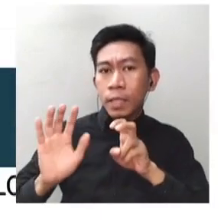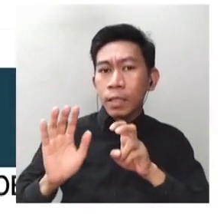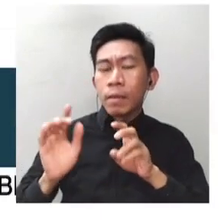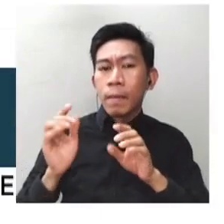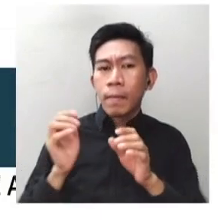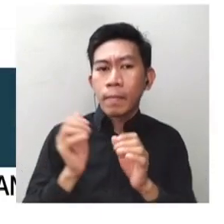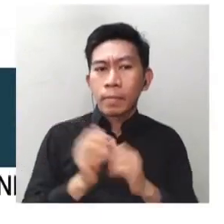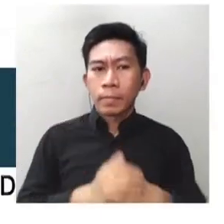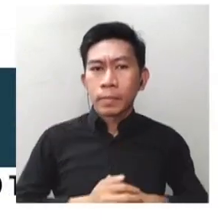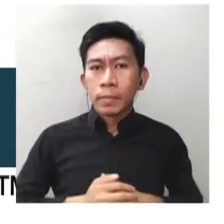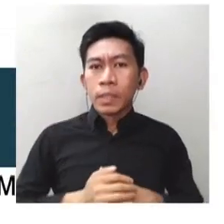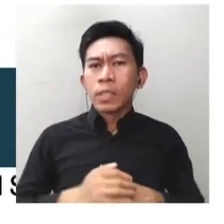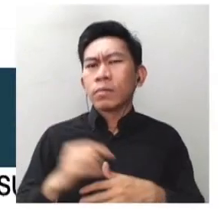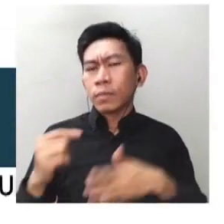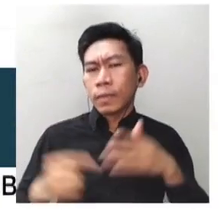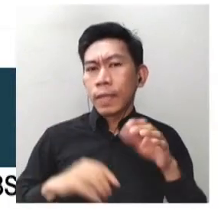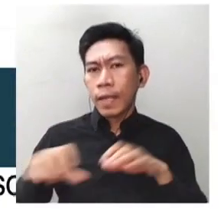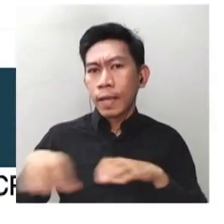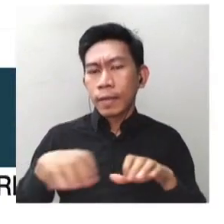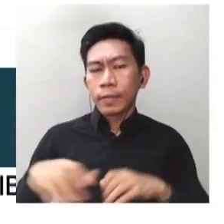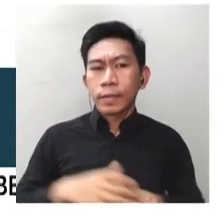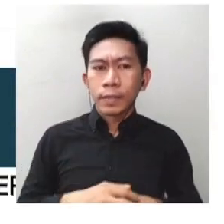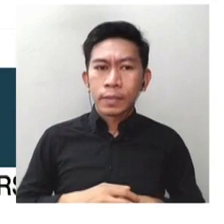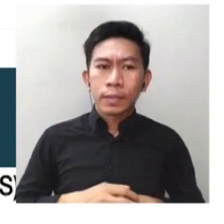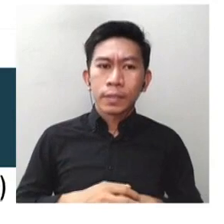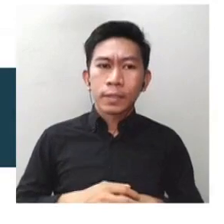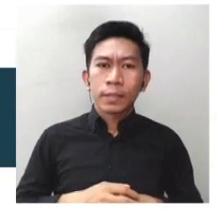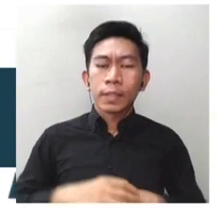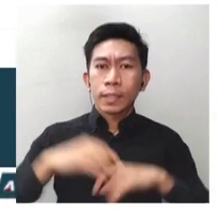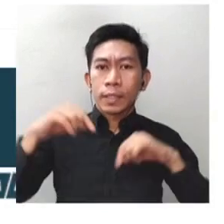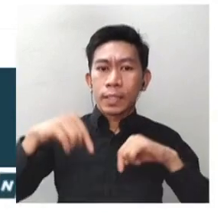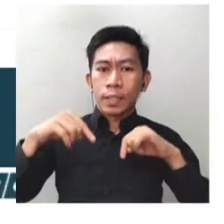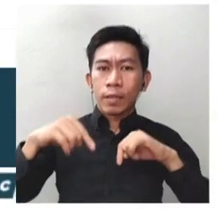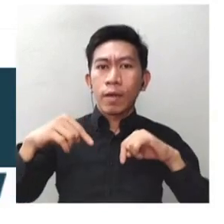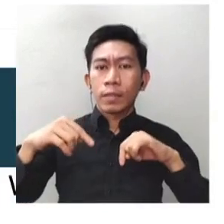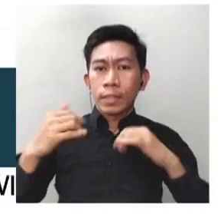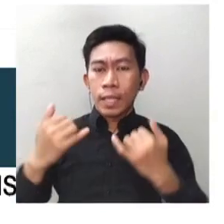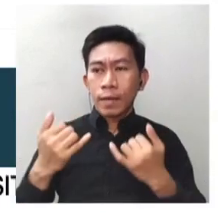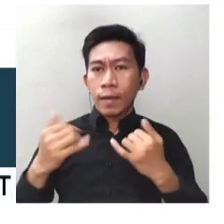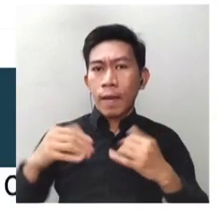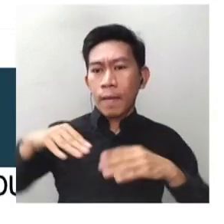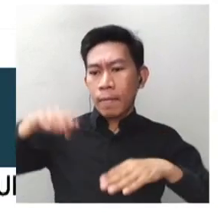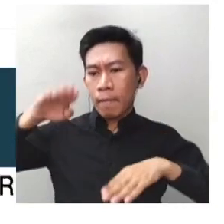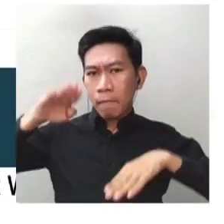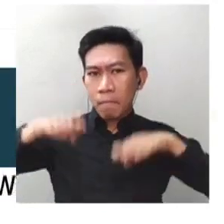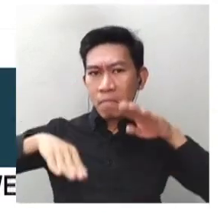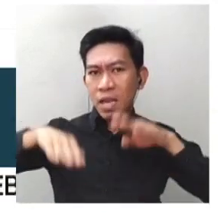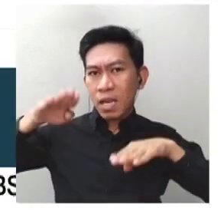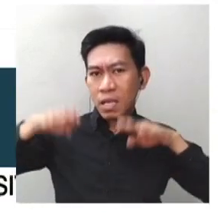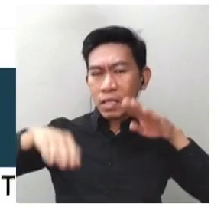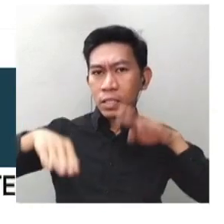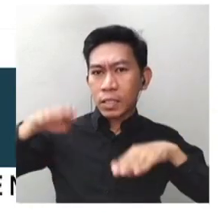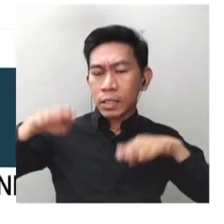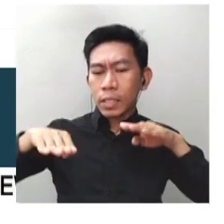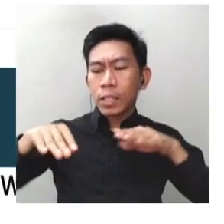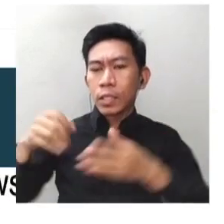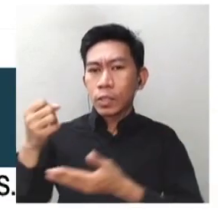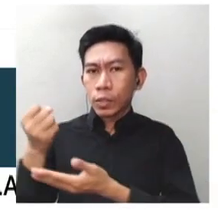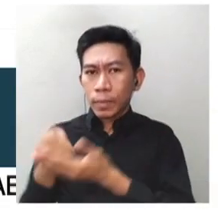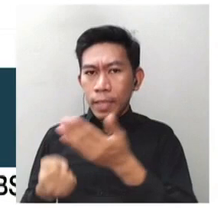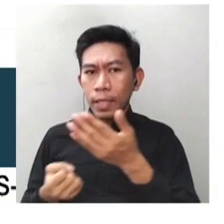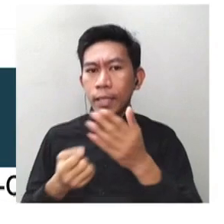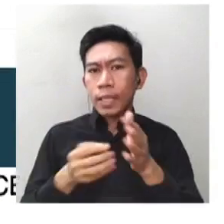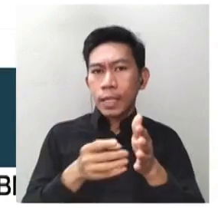works in an ideal situation, you know, when there is a balance of supply and demand